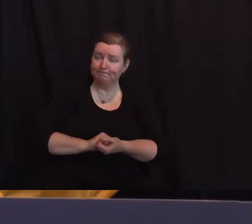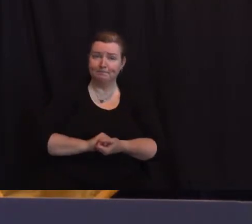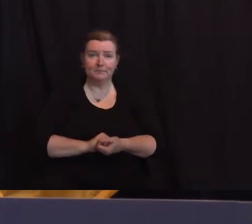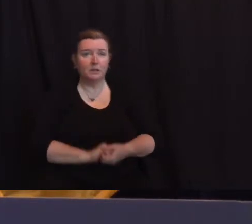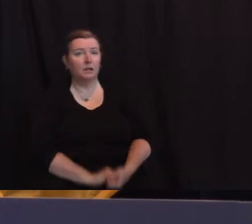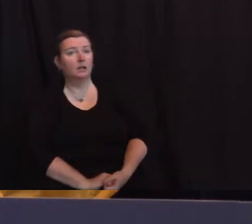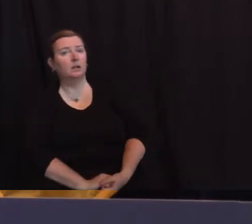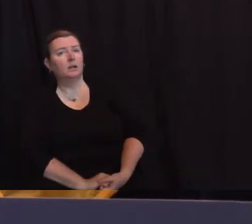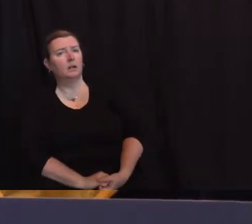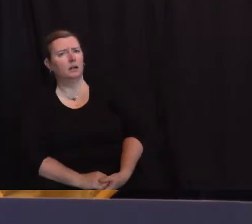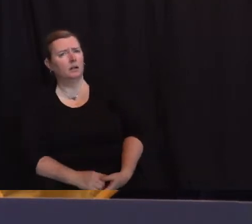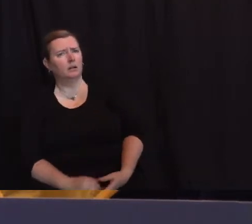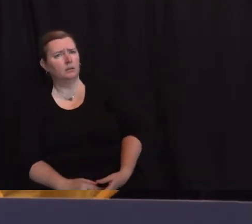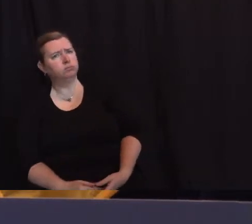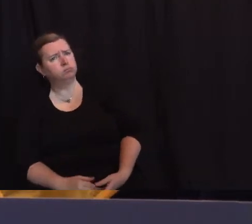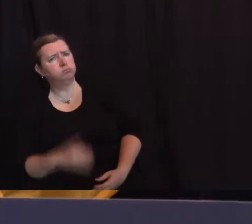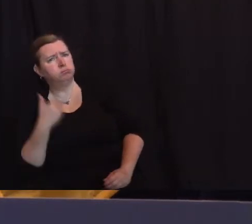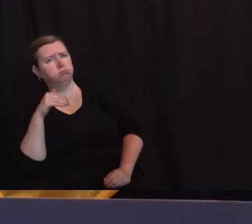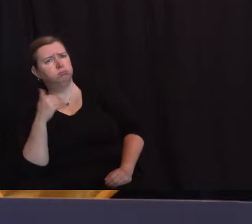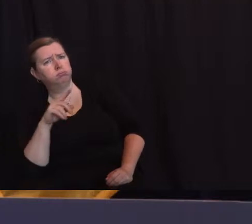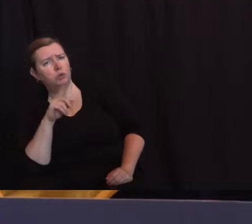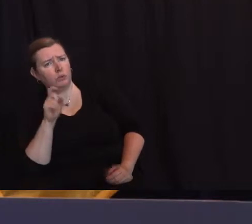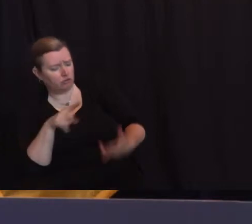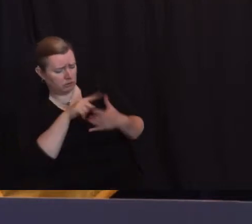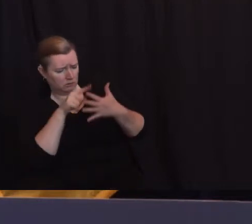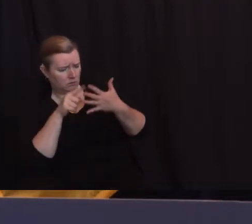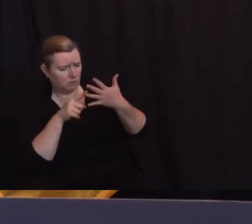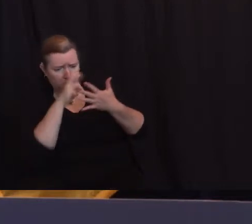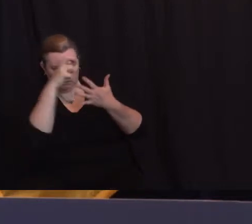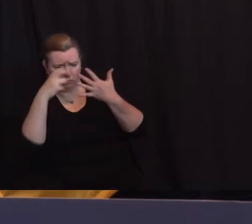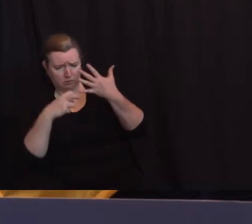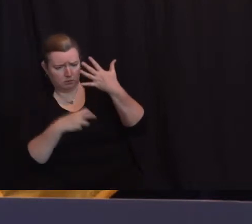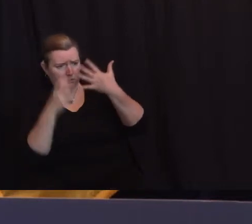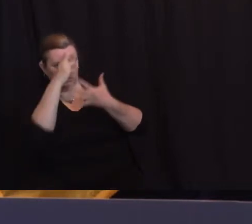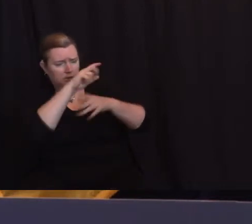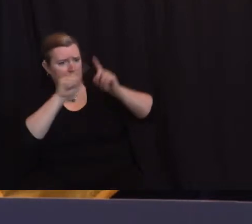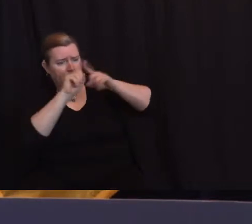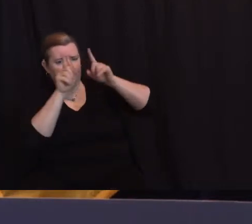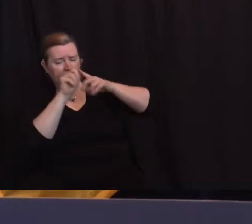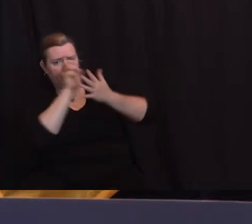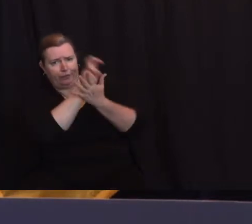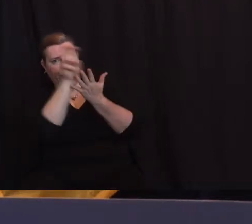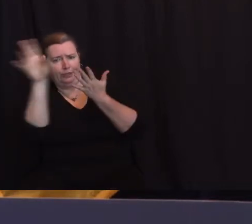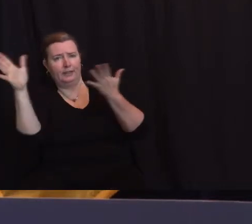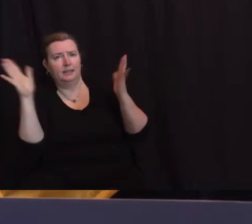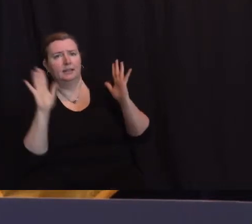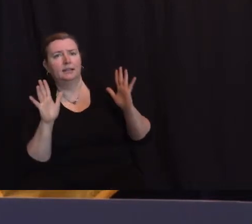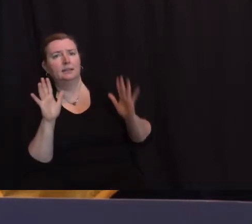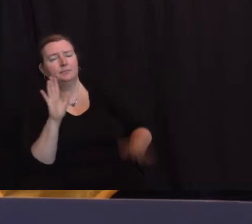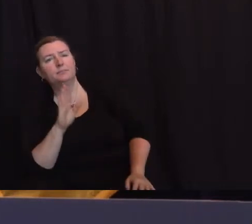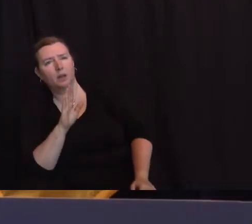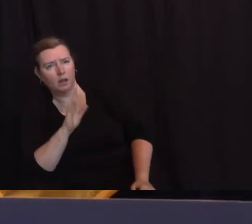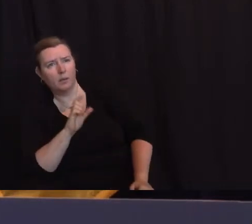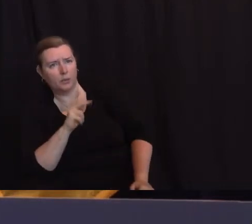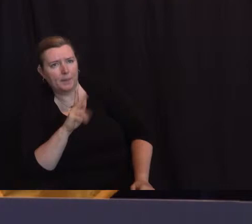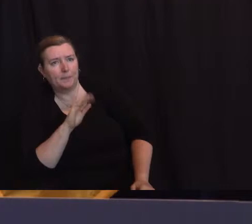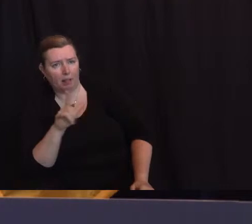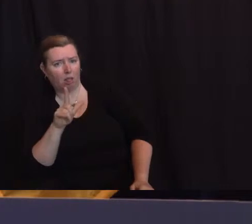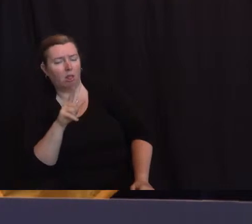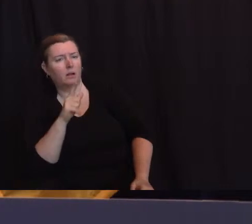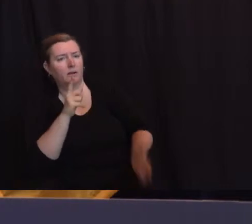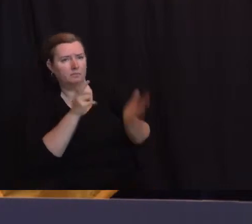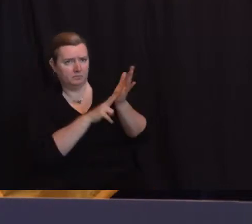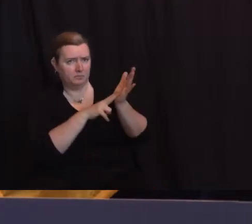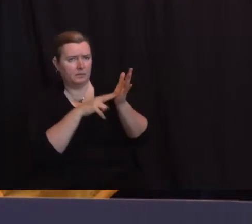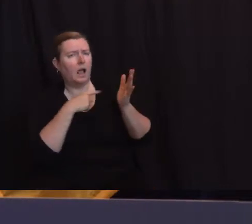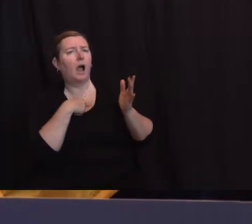We're certainly moving around with those questions, that's for sure. No comment, Alex, on the bill itself. Enormous sympathy with the challenge in the